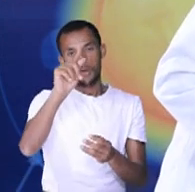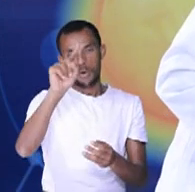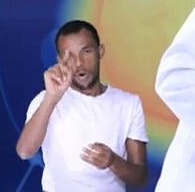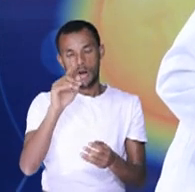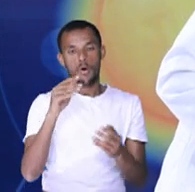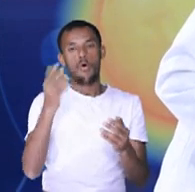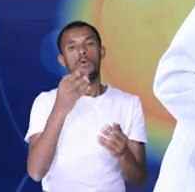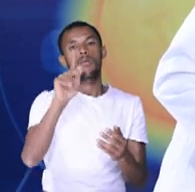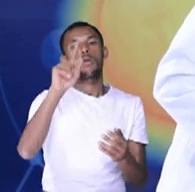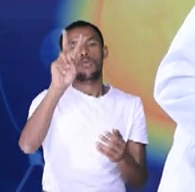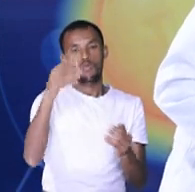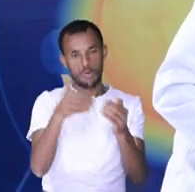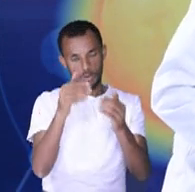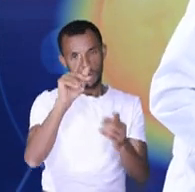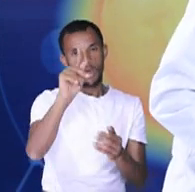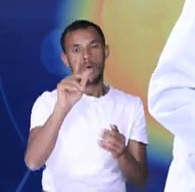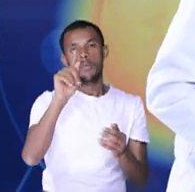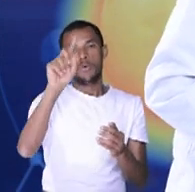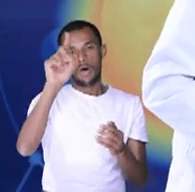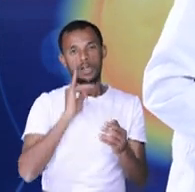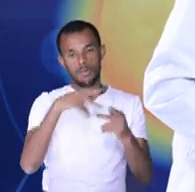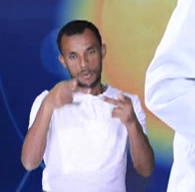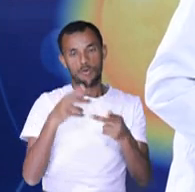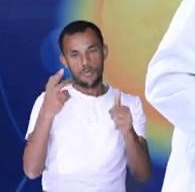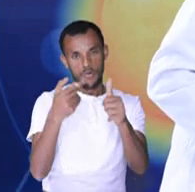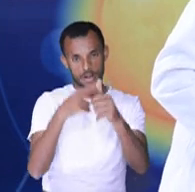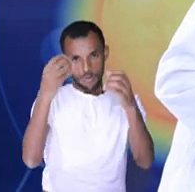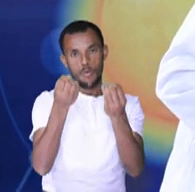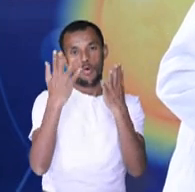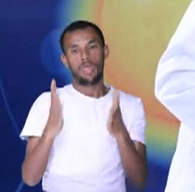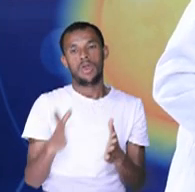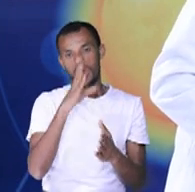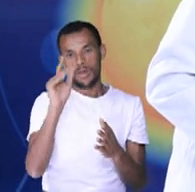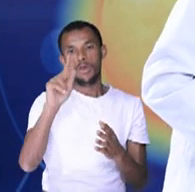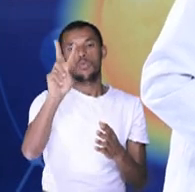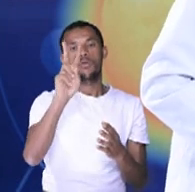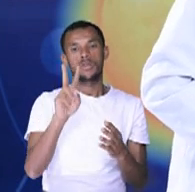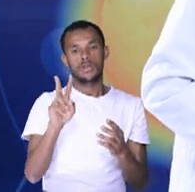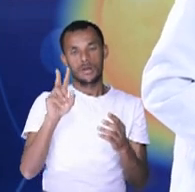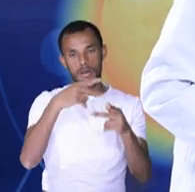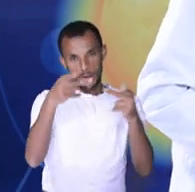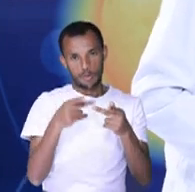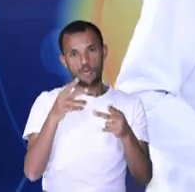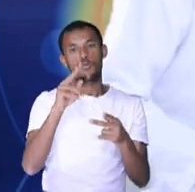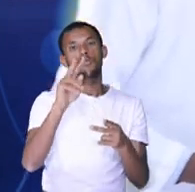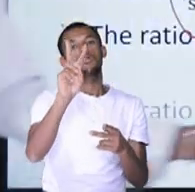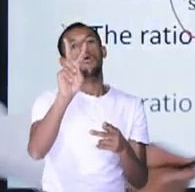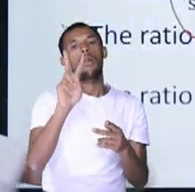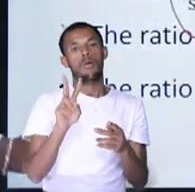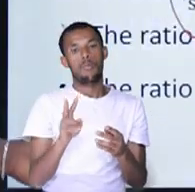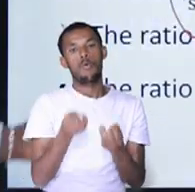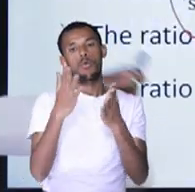over P2 equals to k, where P1 is the perimeter of the first polygon and P2 is the perimeter of the second